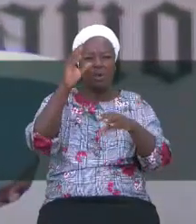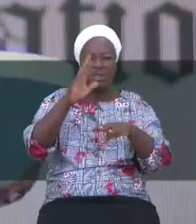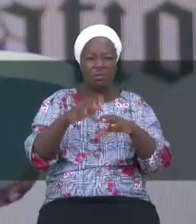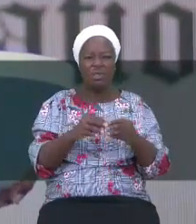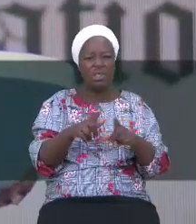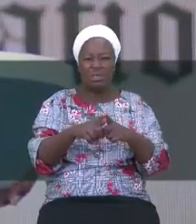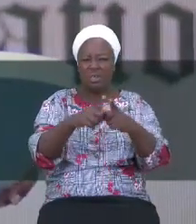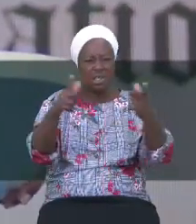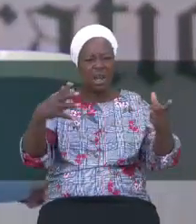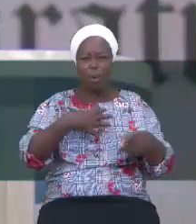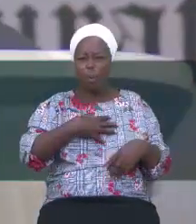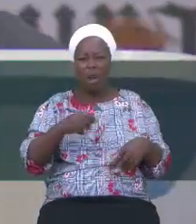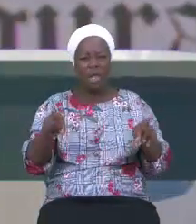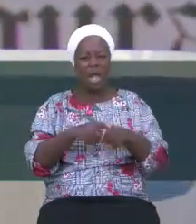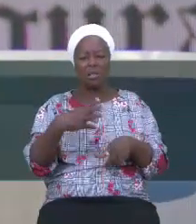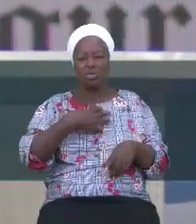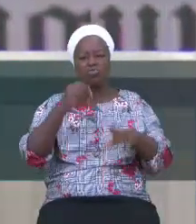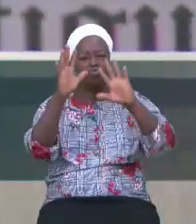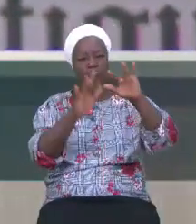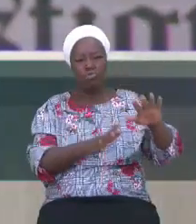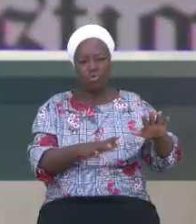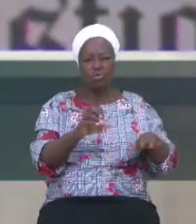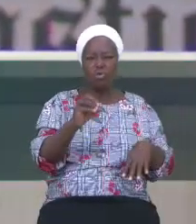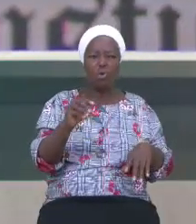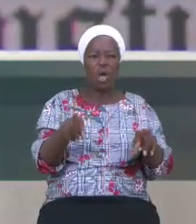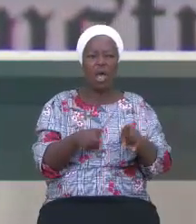as snow, so as no fuller,